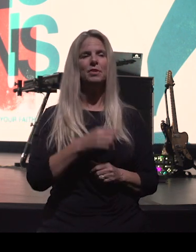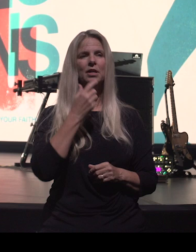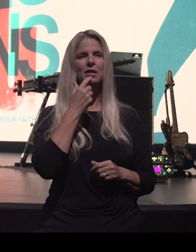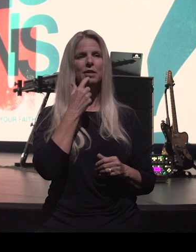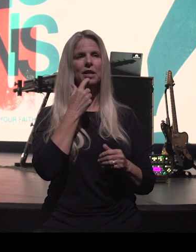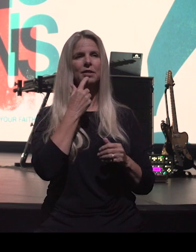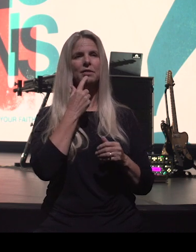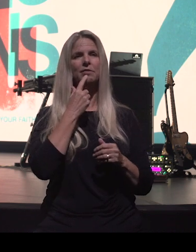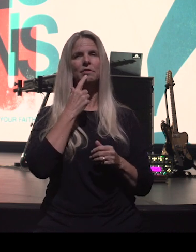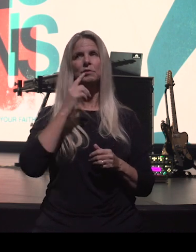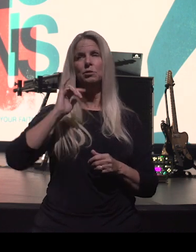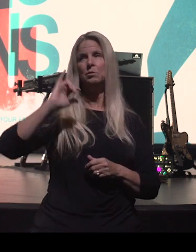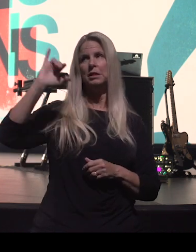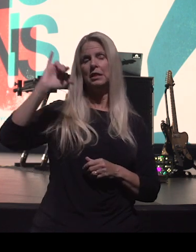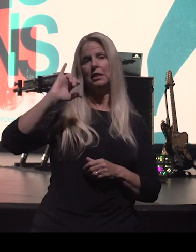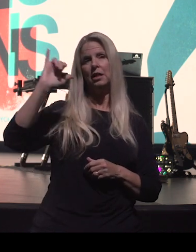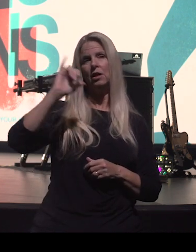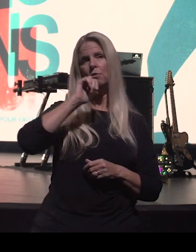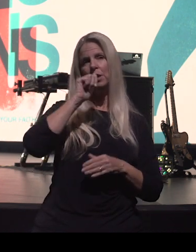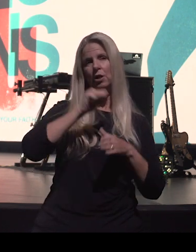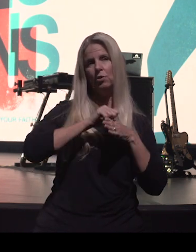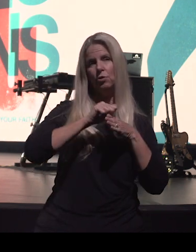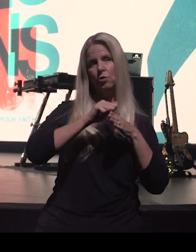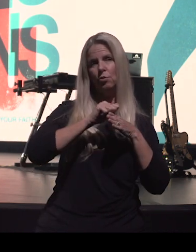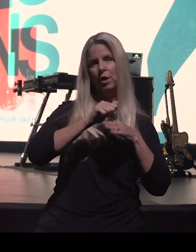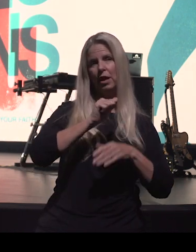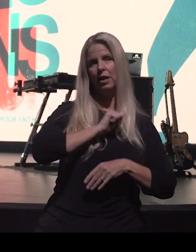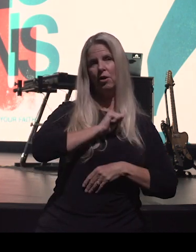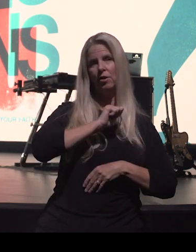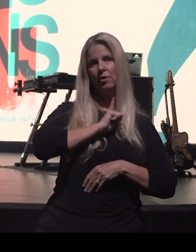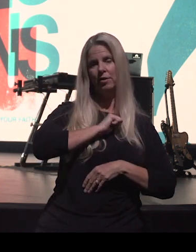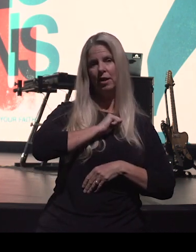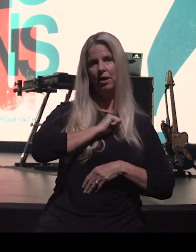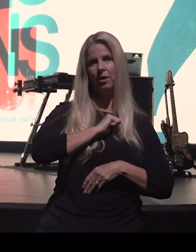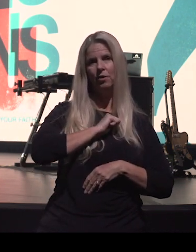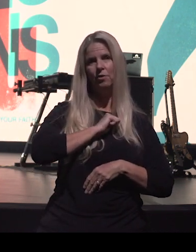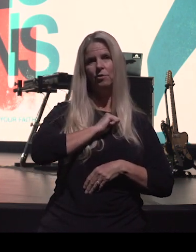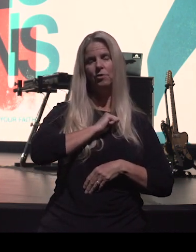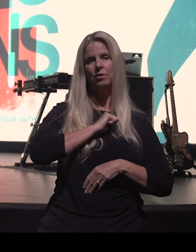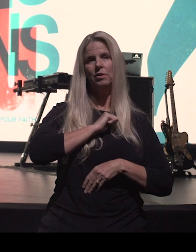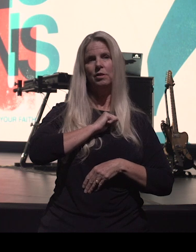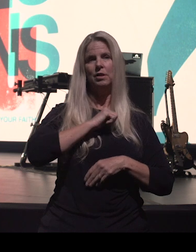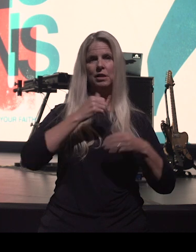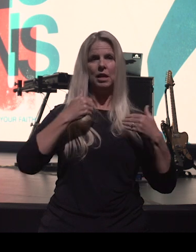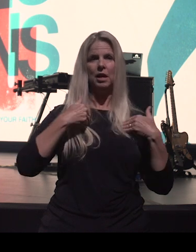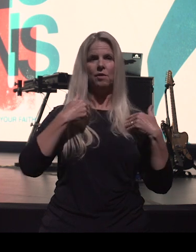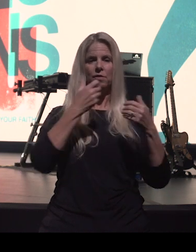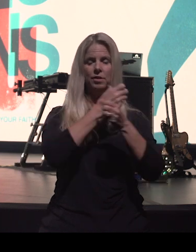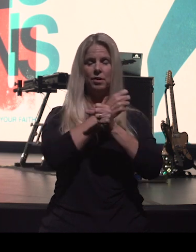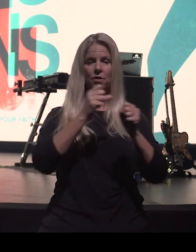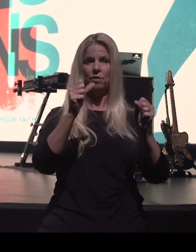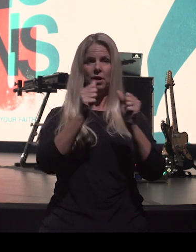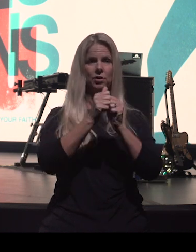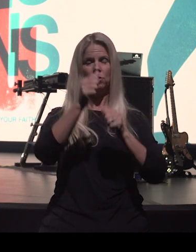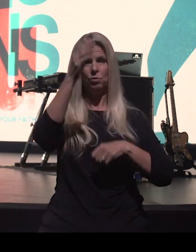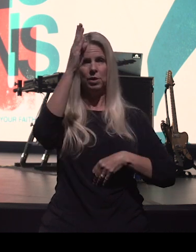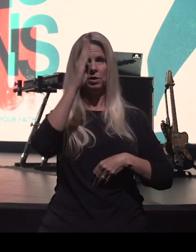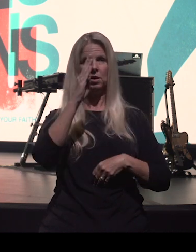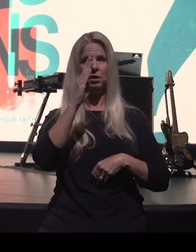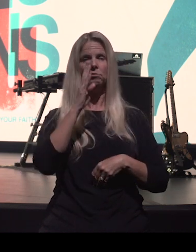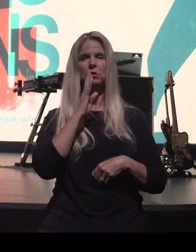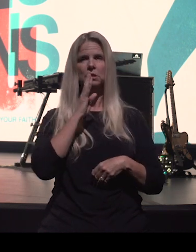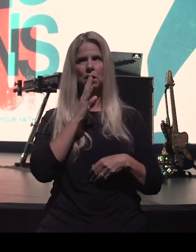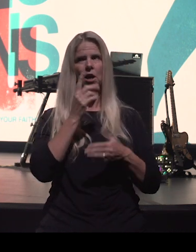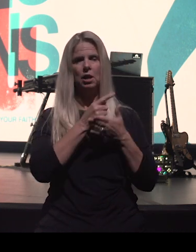godly. We don't train ourselves to be made right or to have salvation with God. When we talked about this last weekend, you